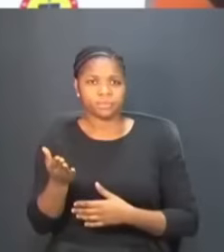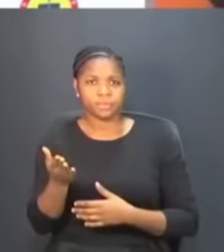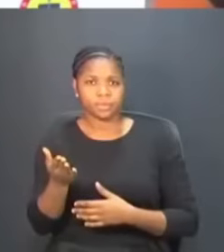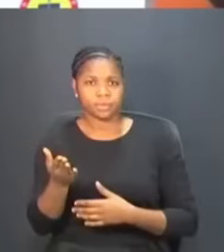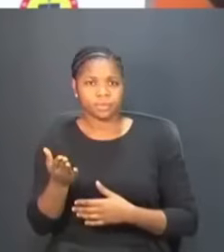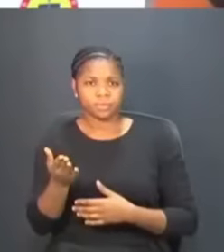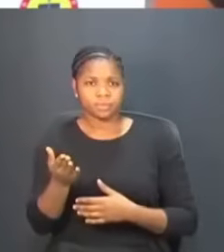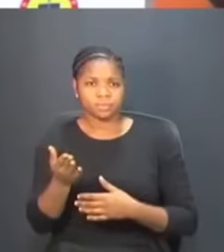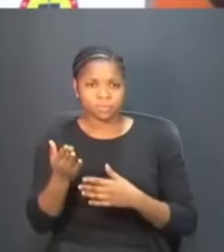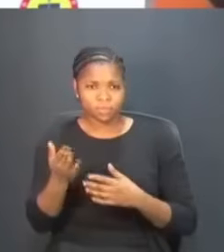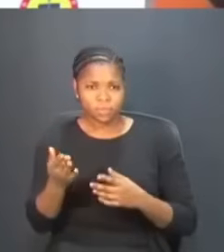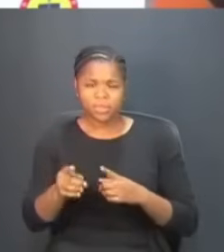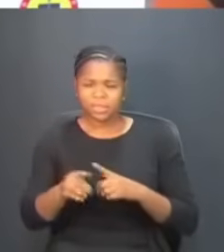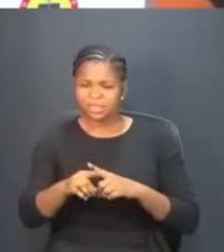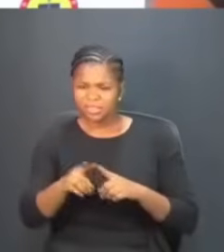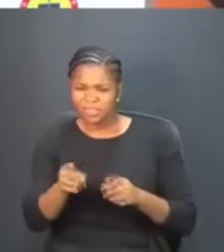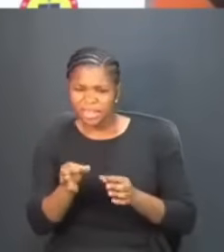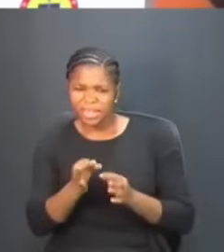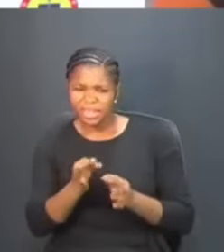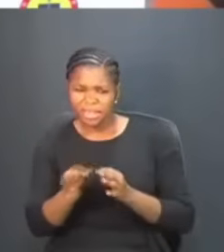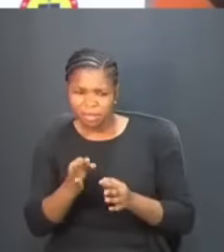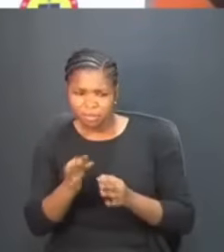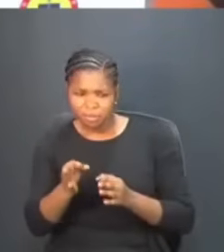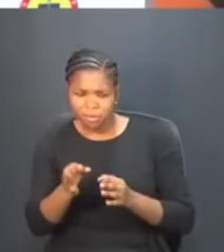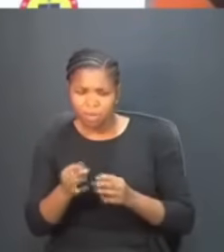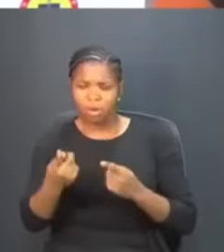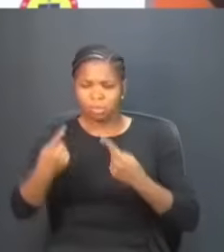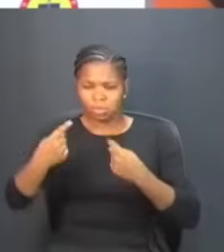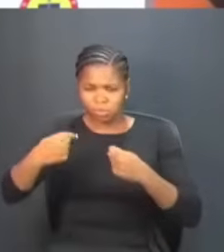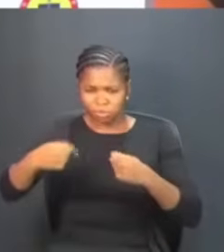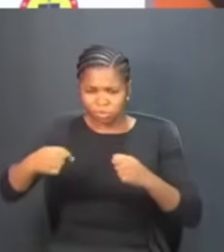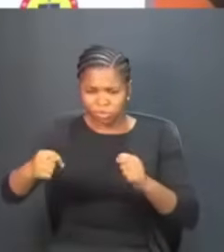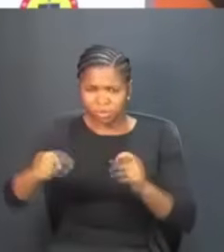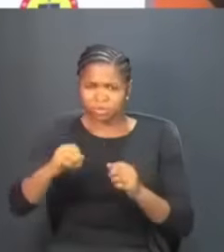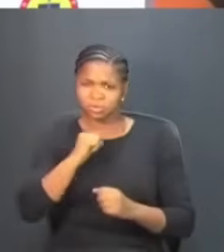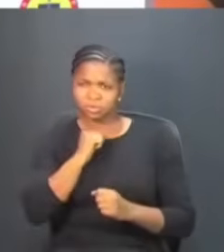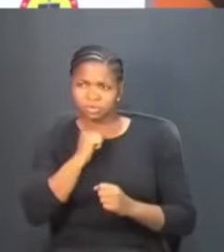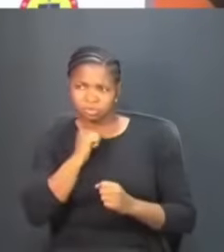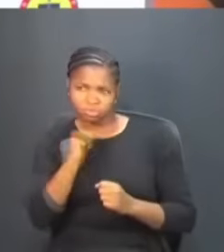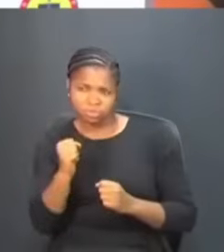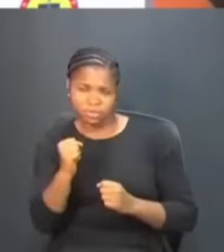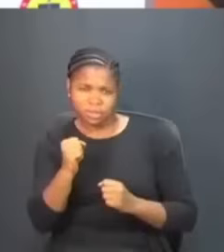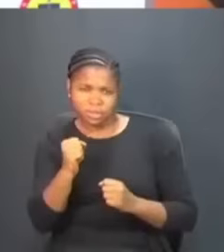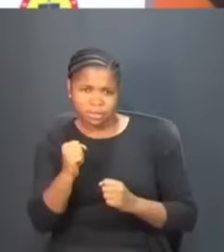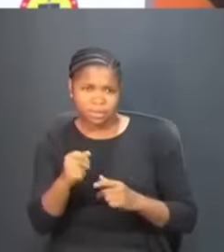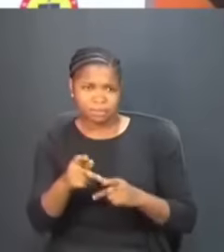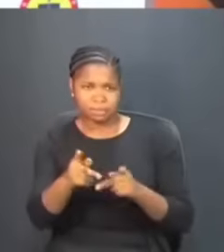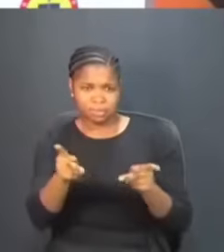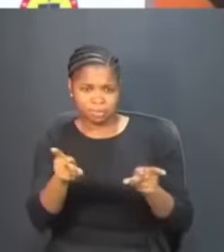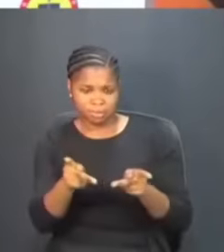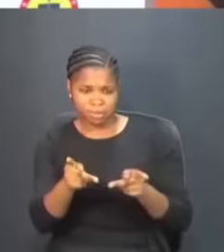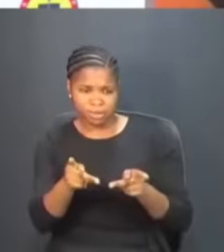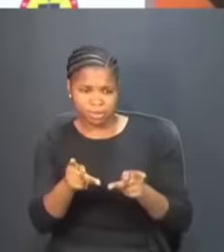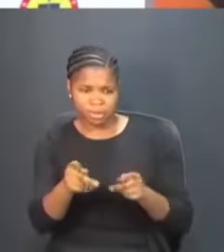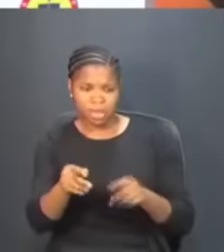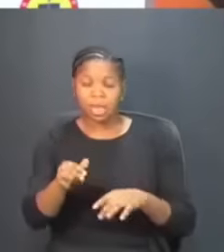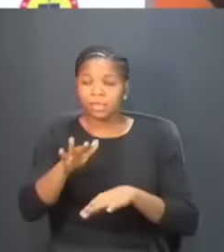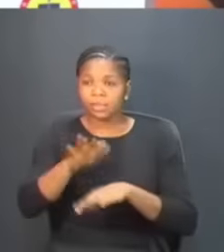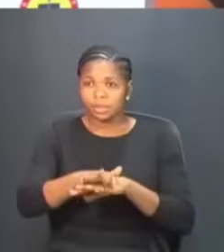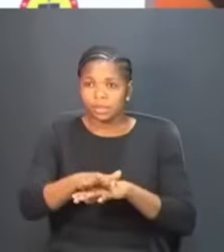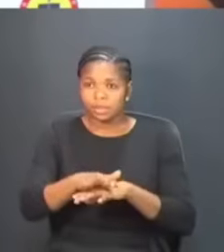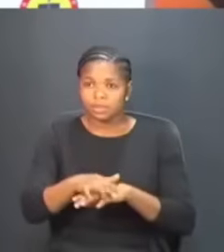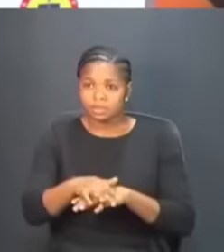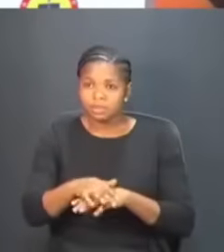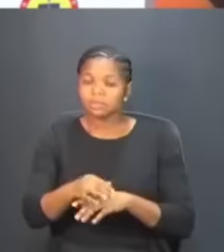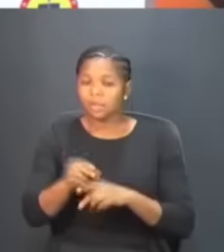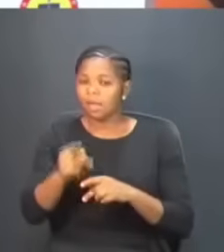it has been strengthened. Because when you go to the Honorable Member, what is your question? I'm building just a 30-second and I'll ask the